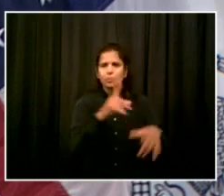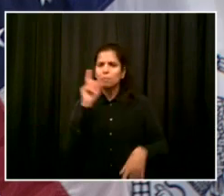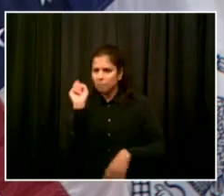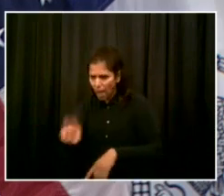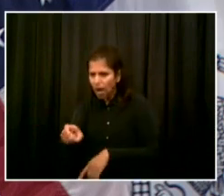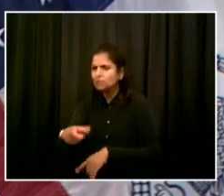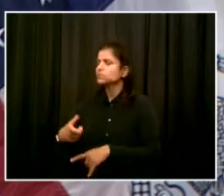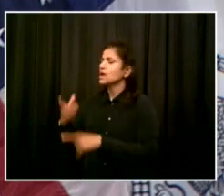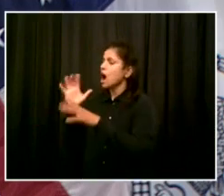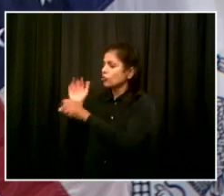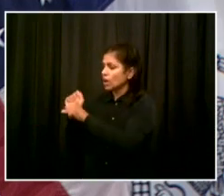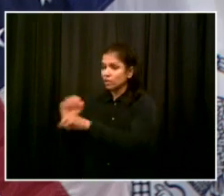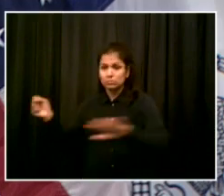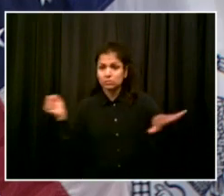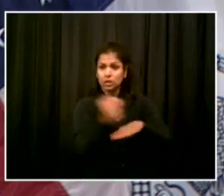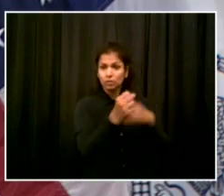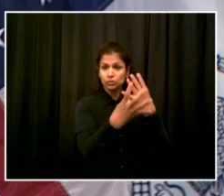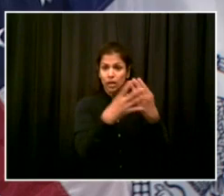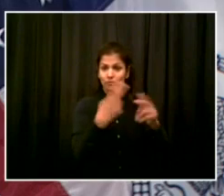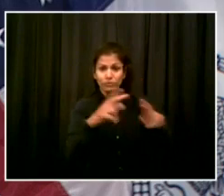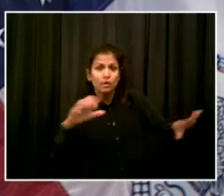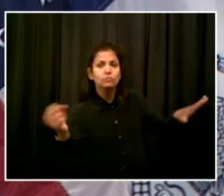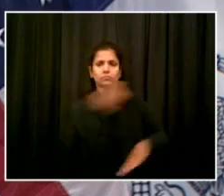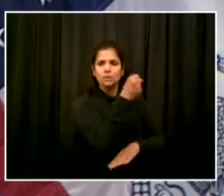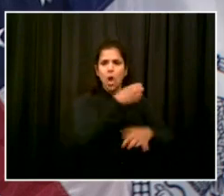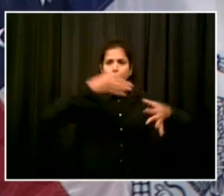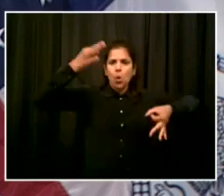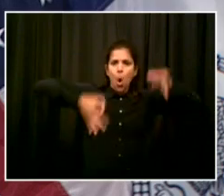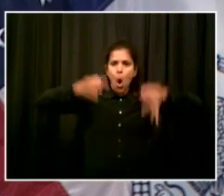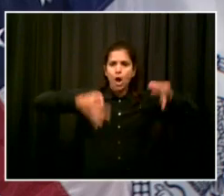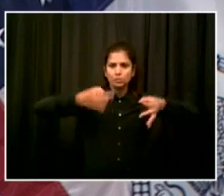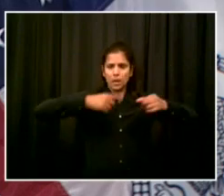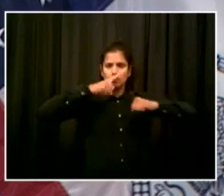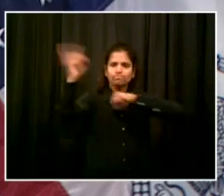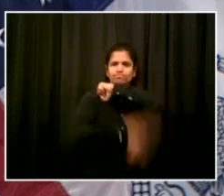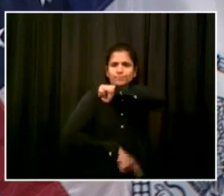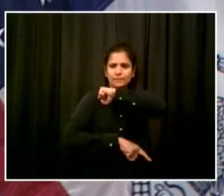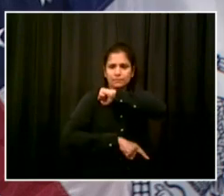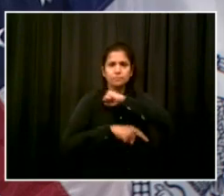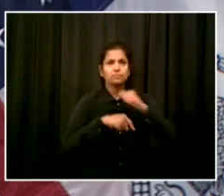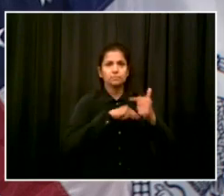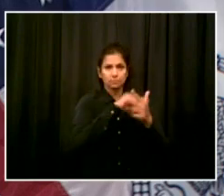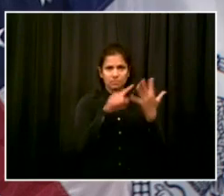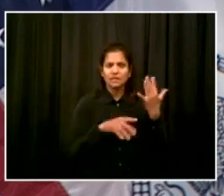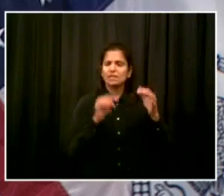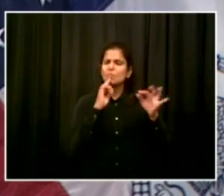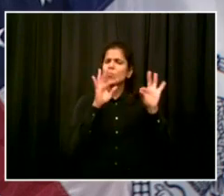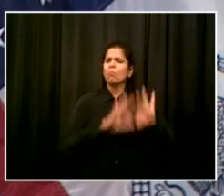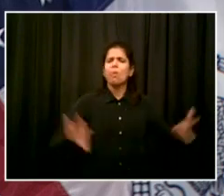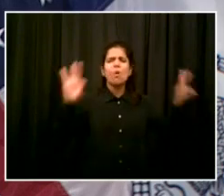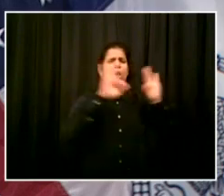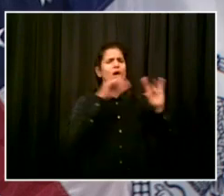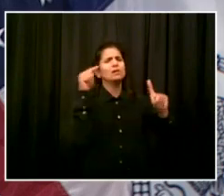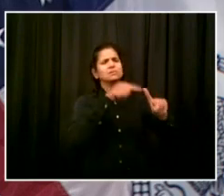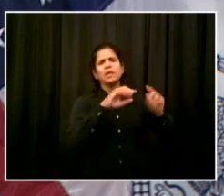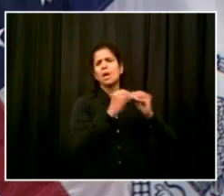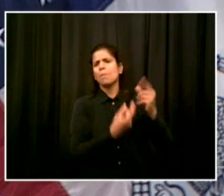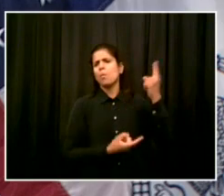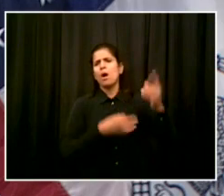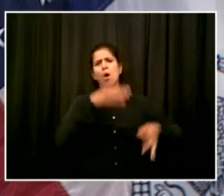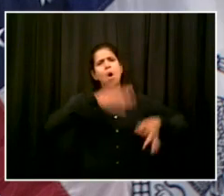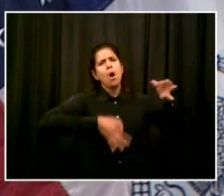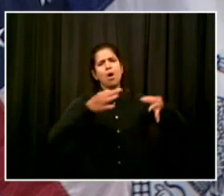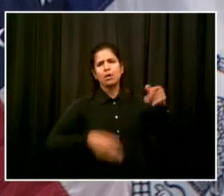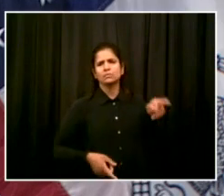New York, we will do anything and everything to help, but we need that to happen quickly, and we need that to happen fully so we can really turn